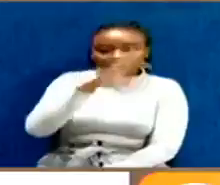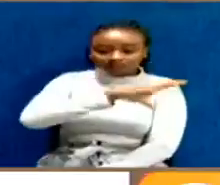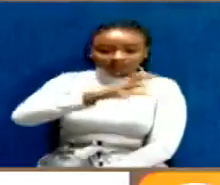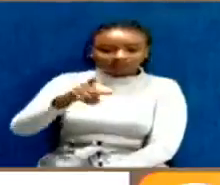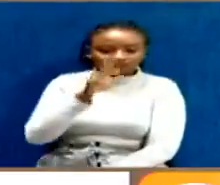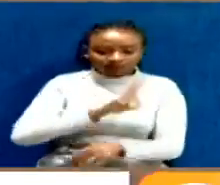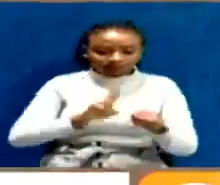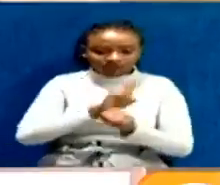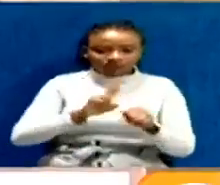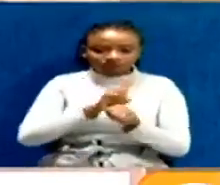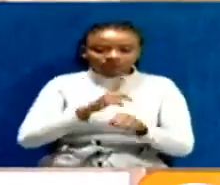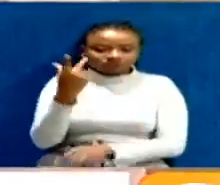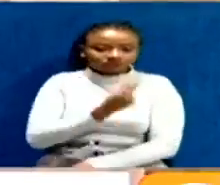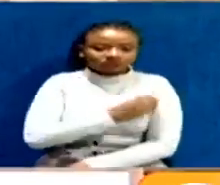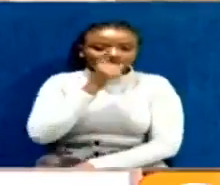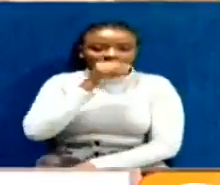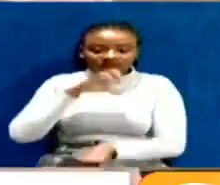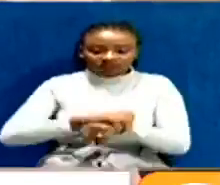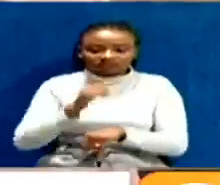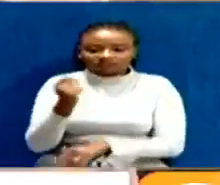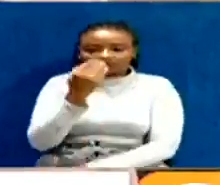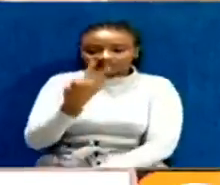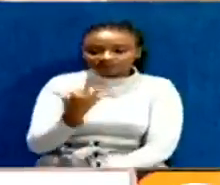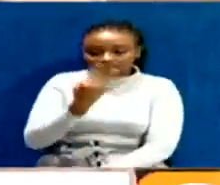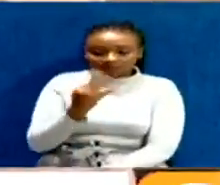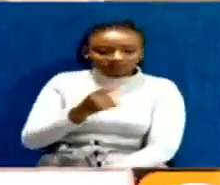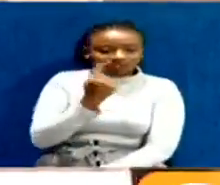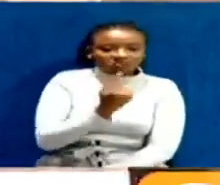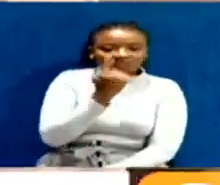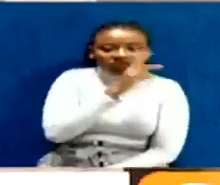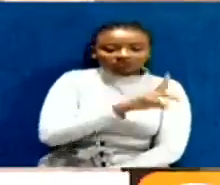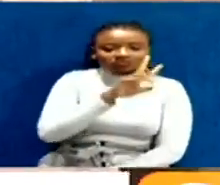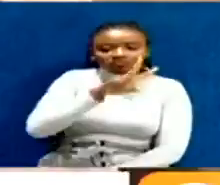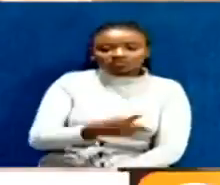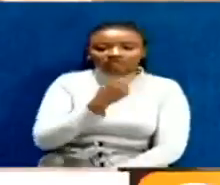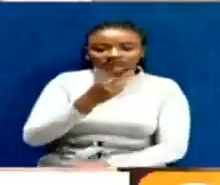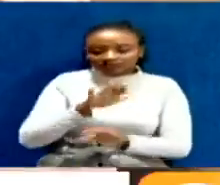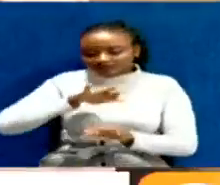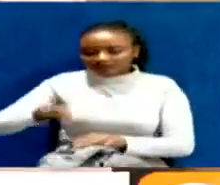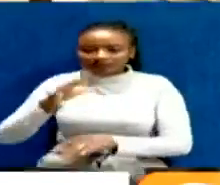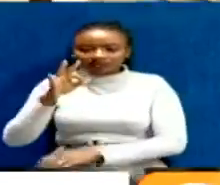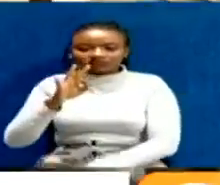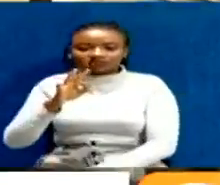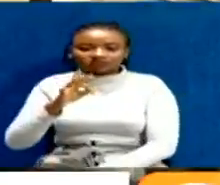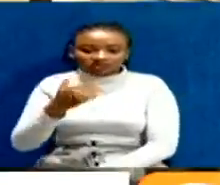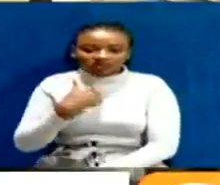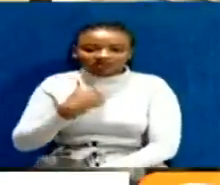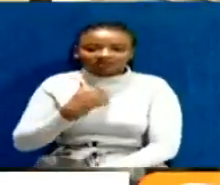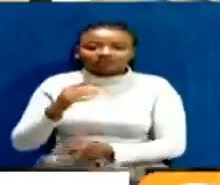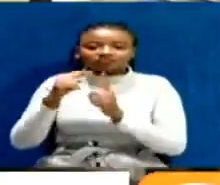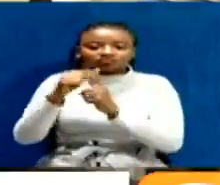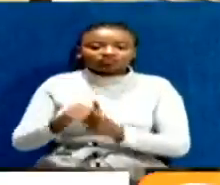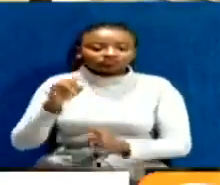of the vaccine issued to them in March. Out of the 6,000 doses, they have only utilized 2,344. If you have